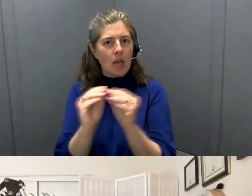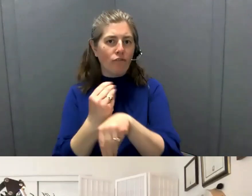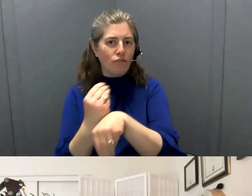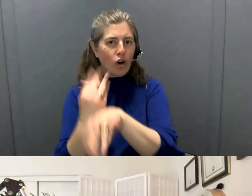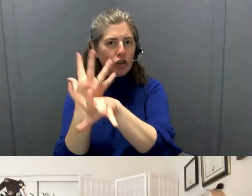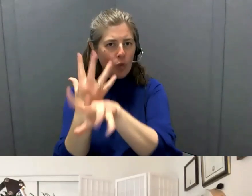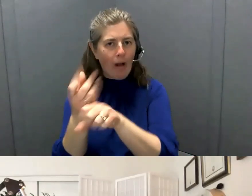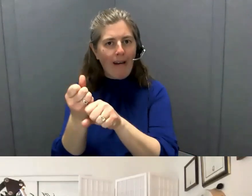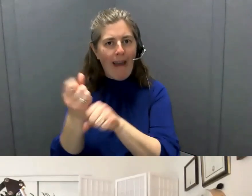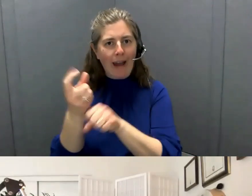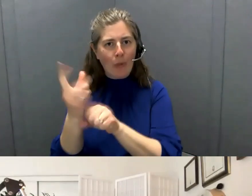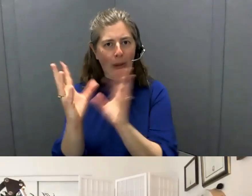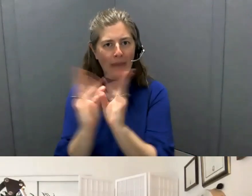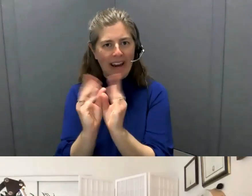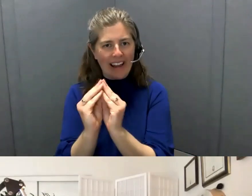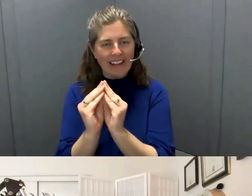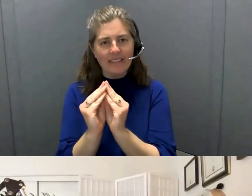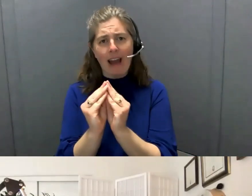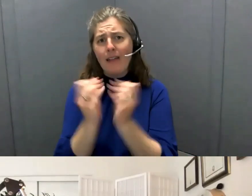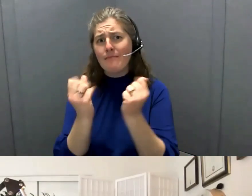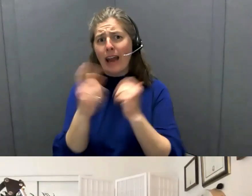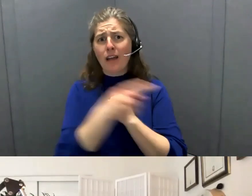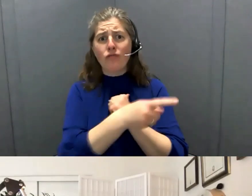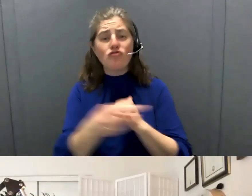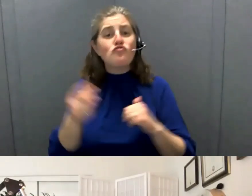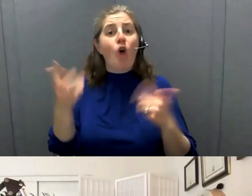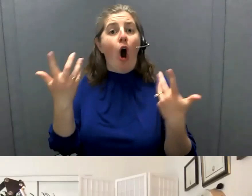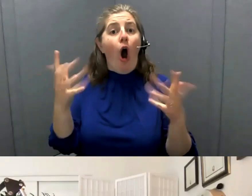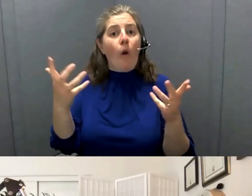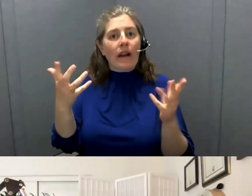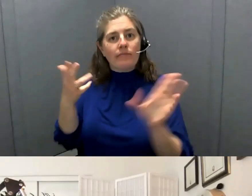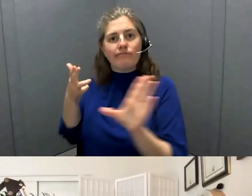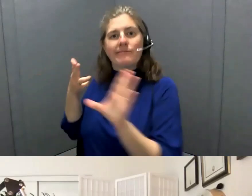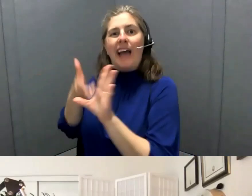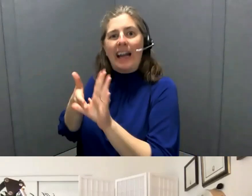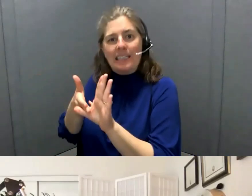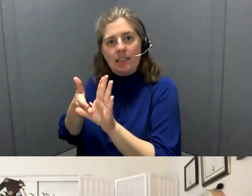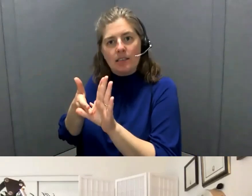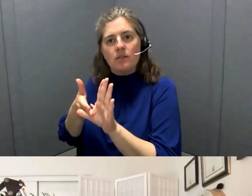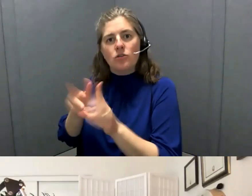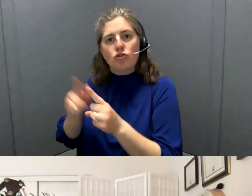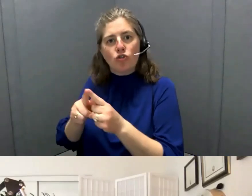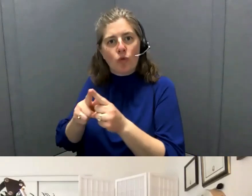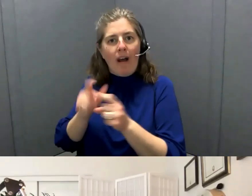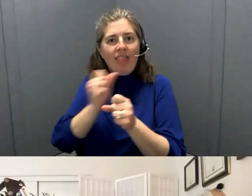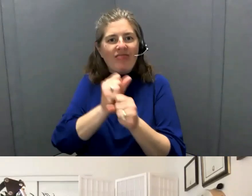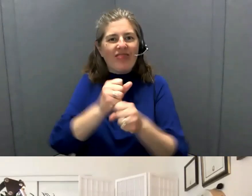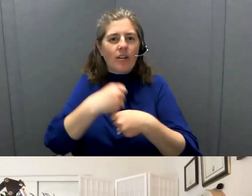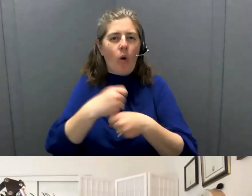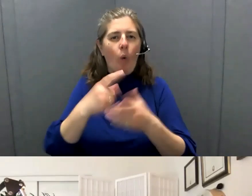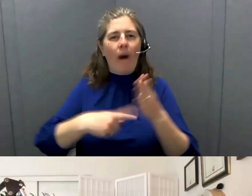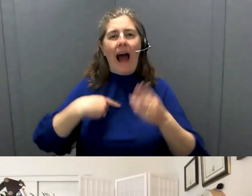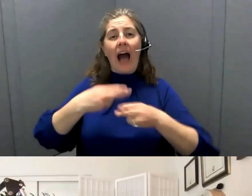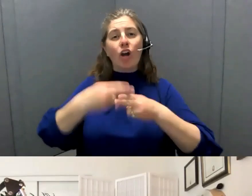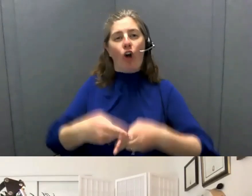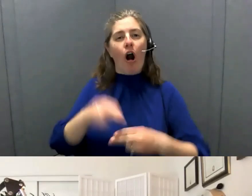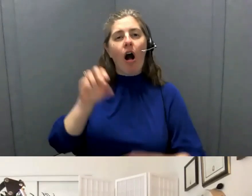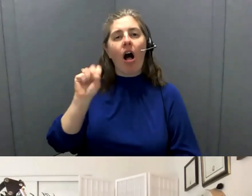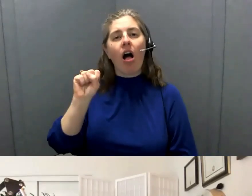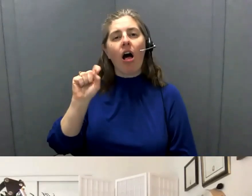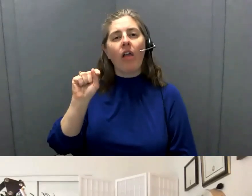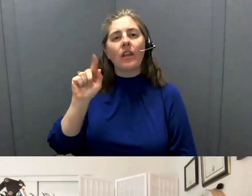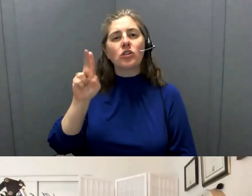meeting, and many of you are already signed into the creation, or what I call the studio